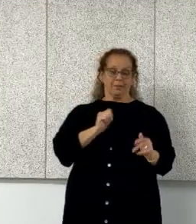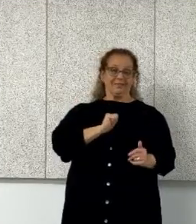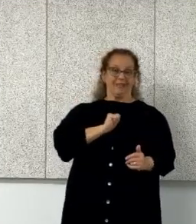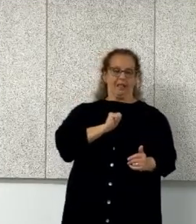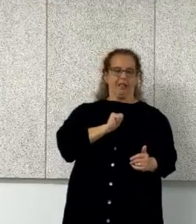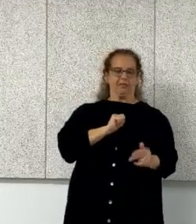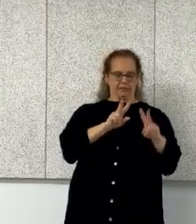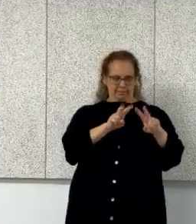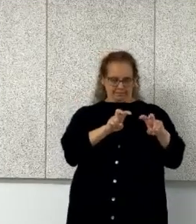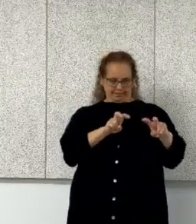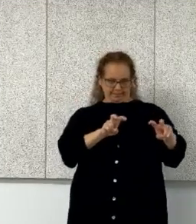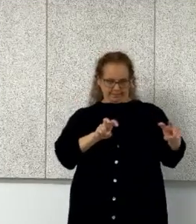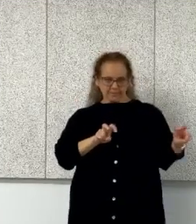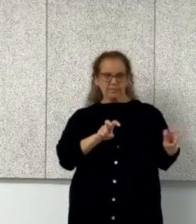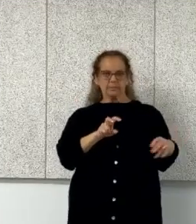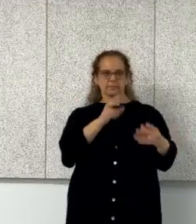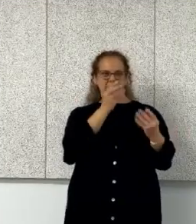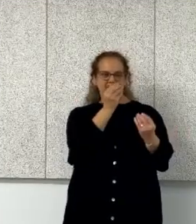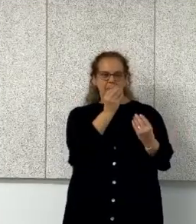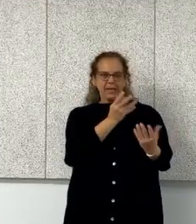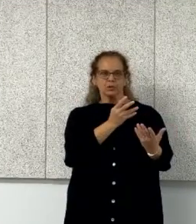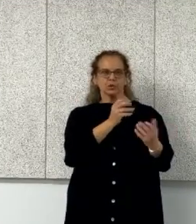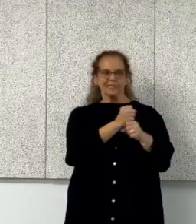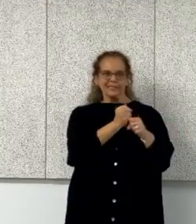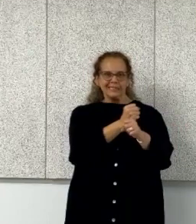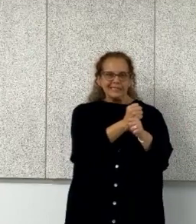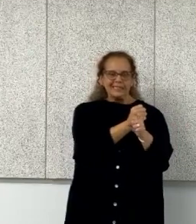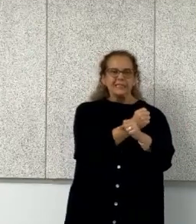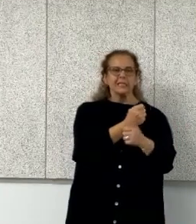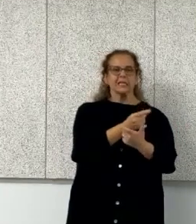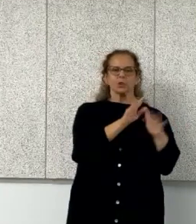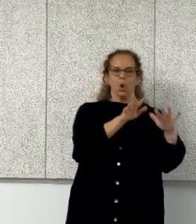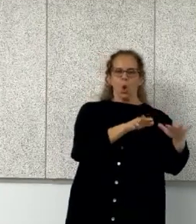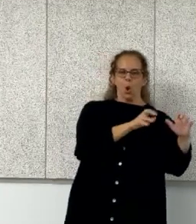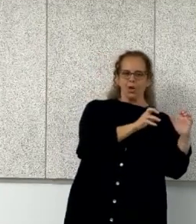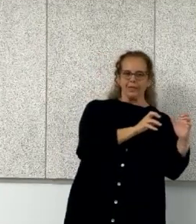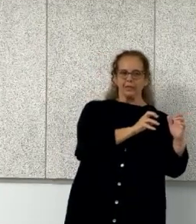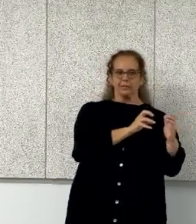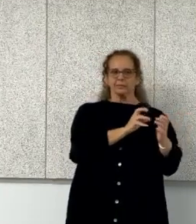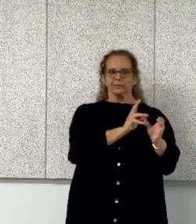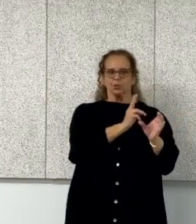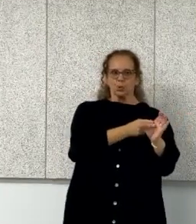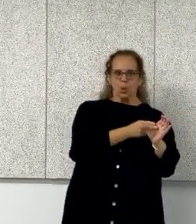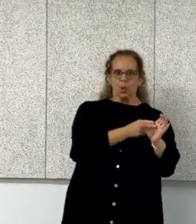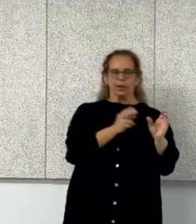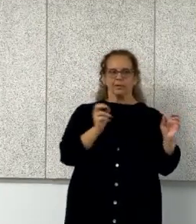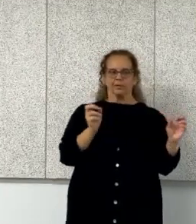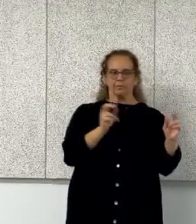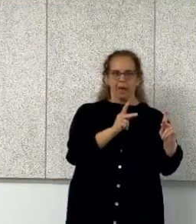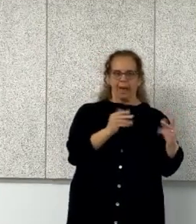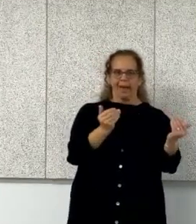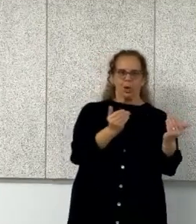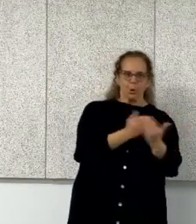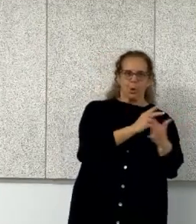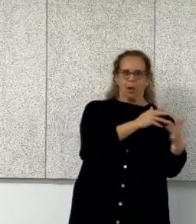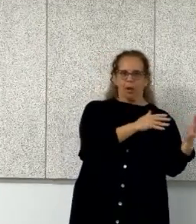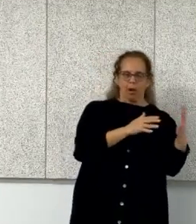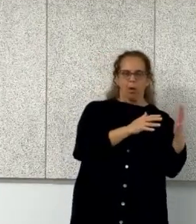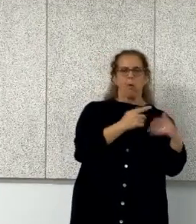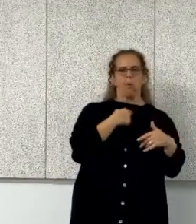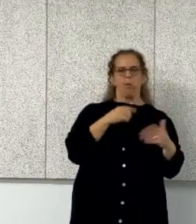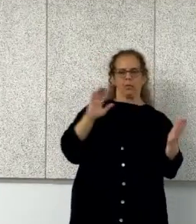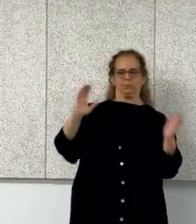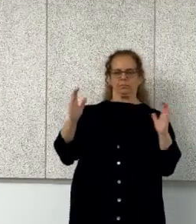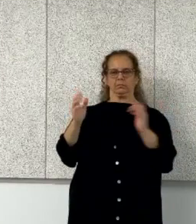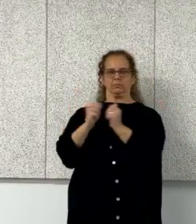data in terms of audiences returning, churning, all that kind of thing, what strikes me and what we've seen both in the data you're referencing and in other similar